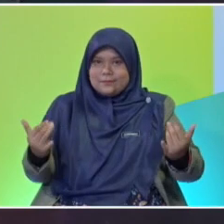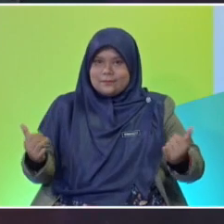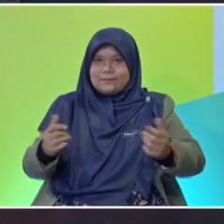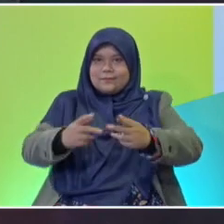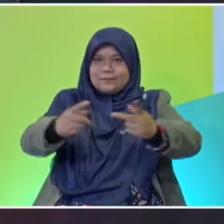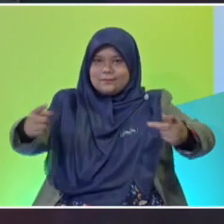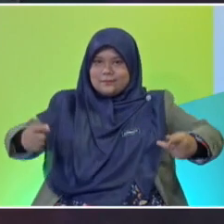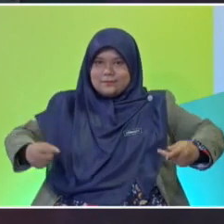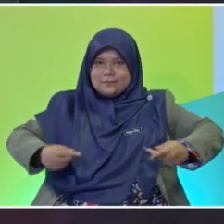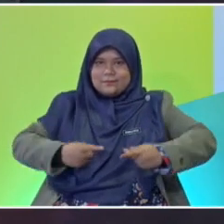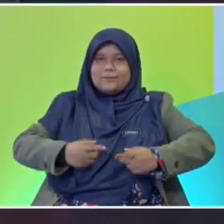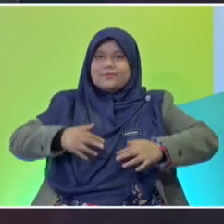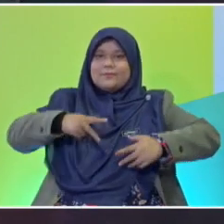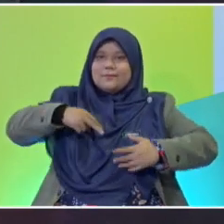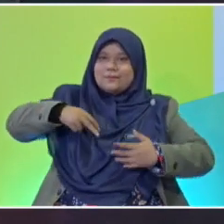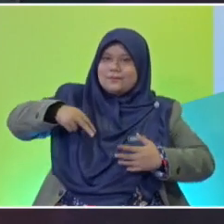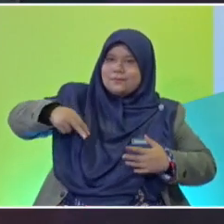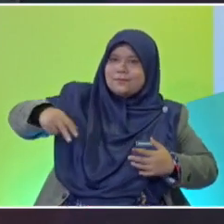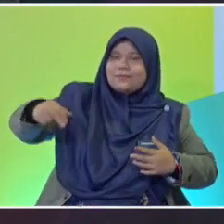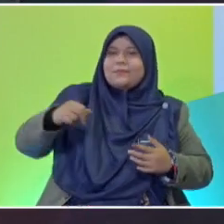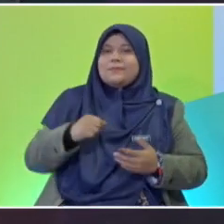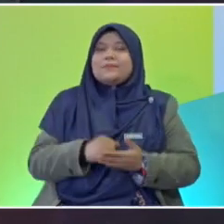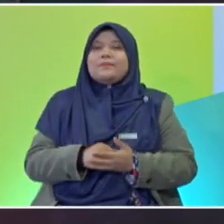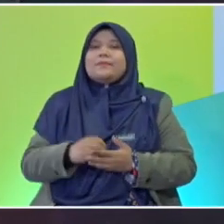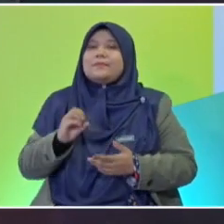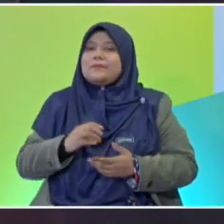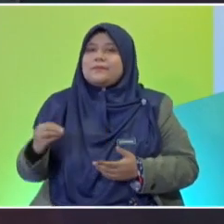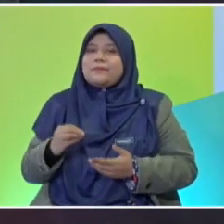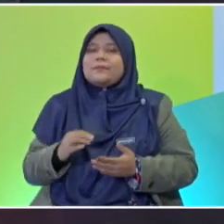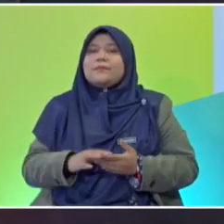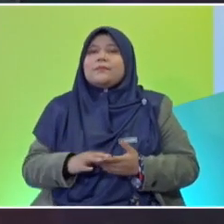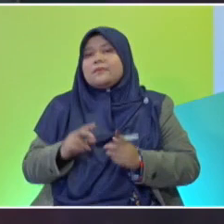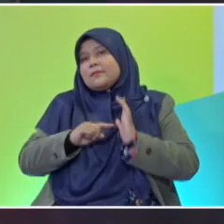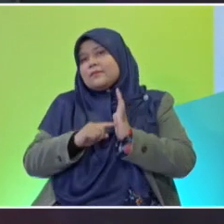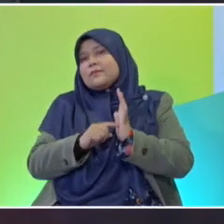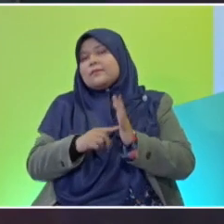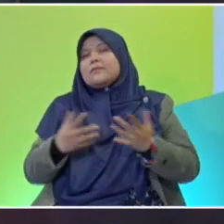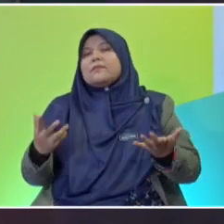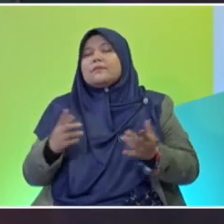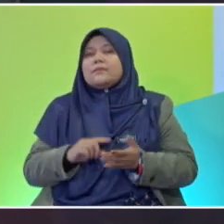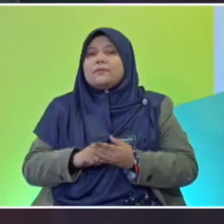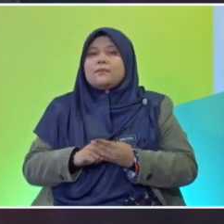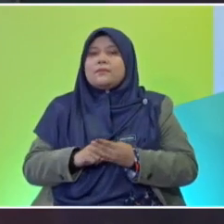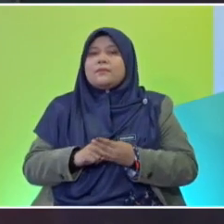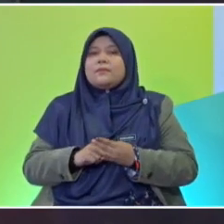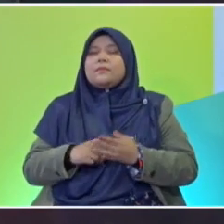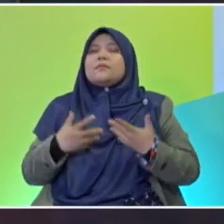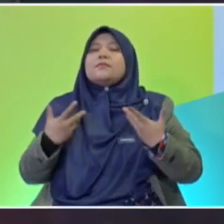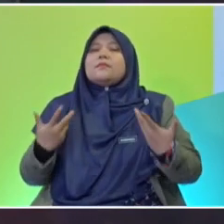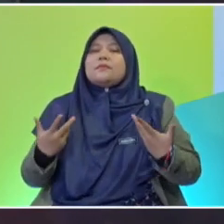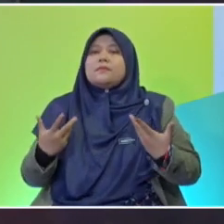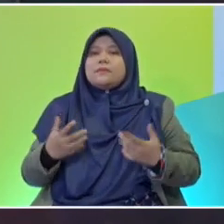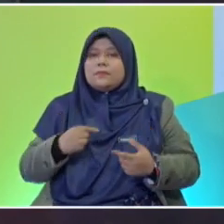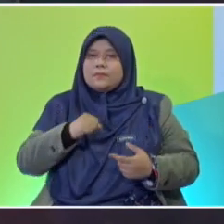so we are going to walk. Okay. Okay, walk, and I will this show yours? you. Okay. Yes. Okay. I'll show you